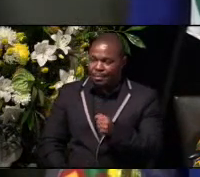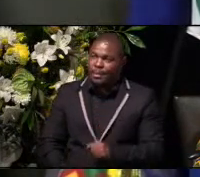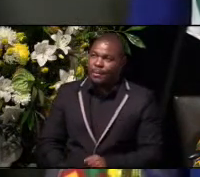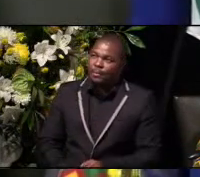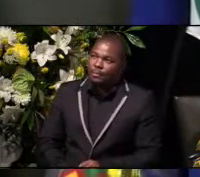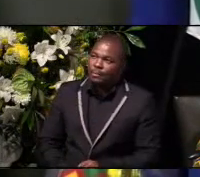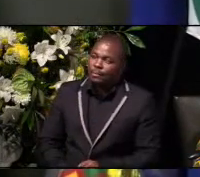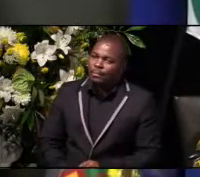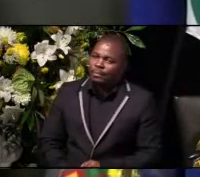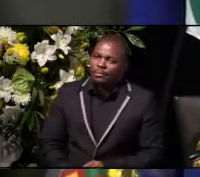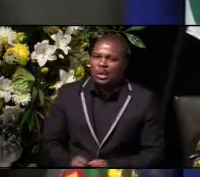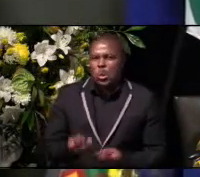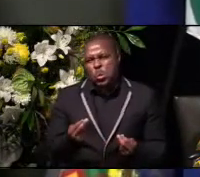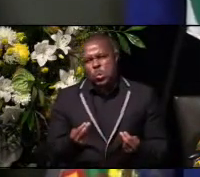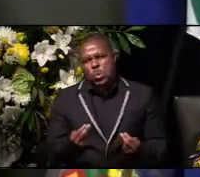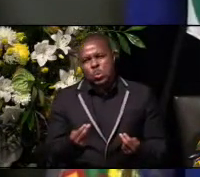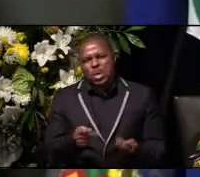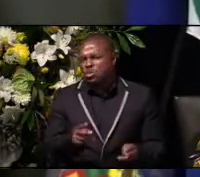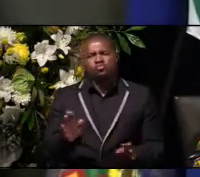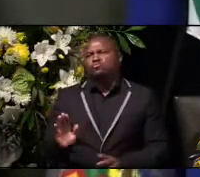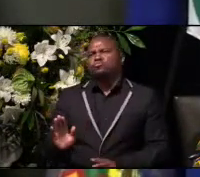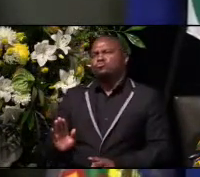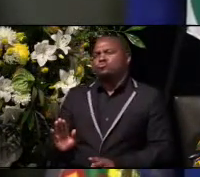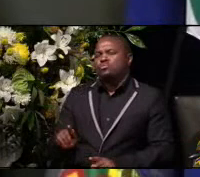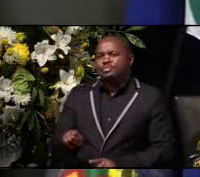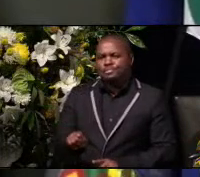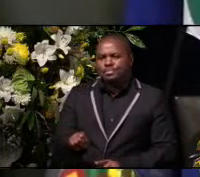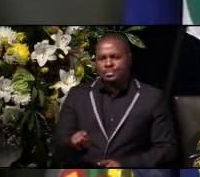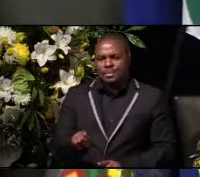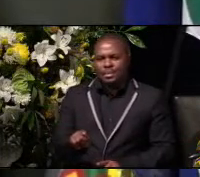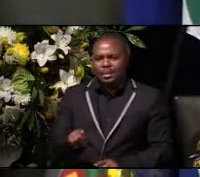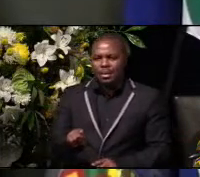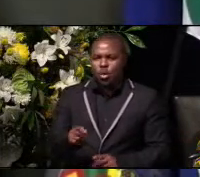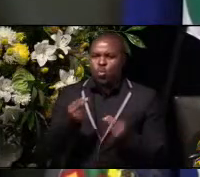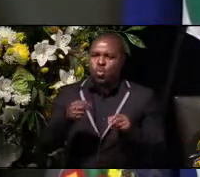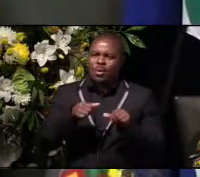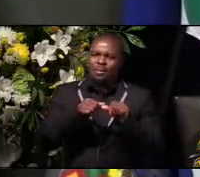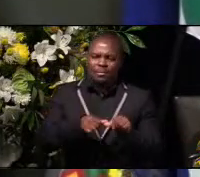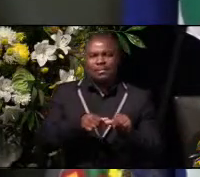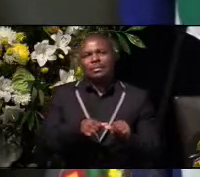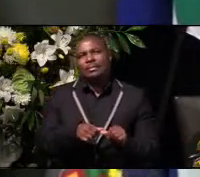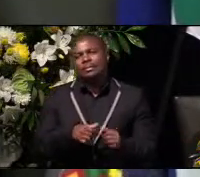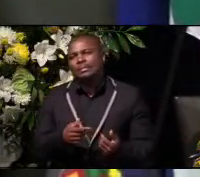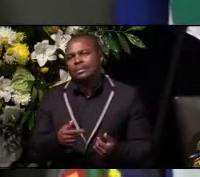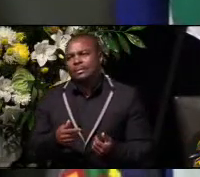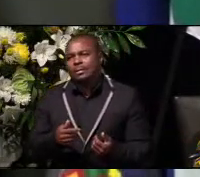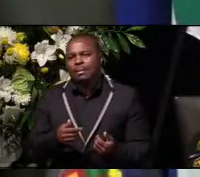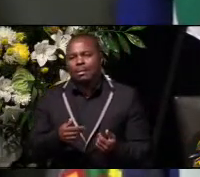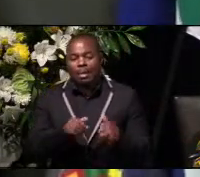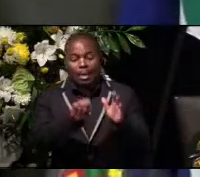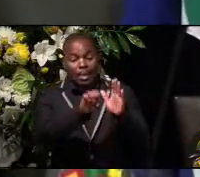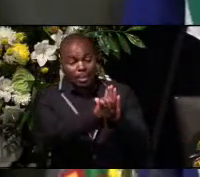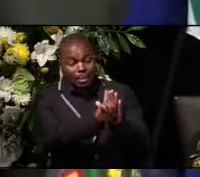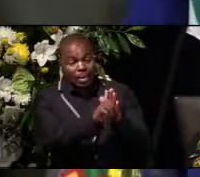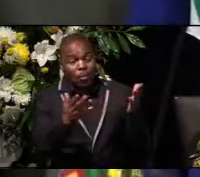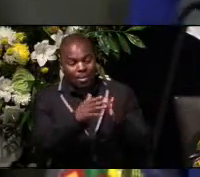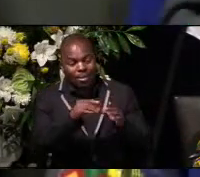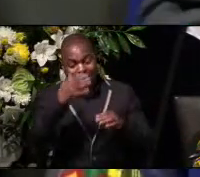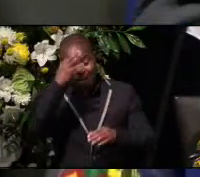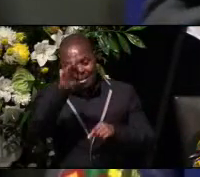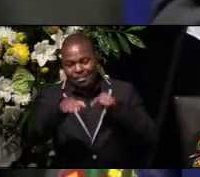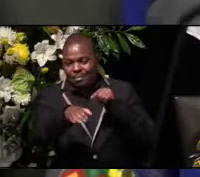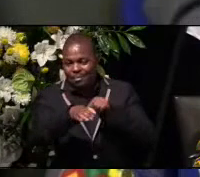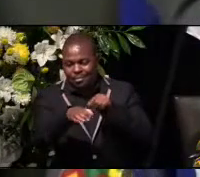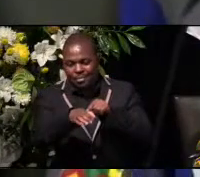new although it should not be new but then the new emphasis that there should be on Ethics in Government